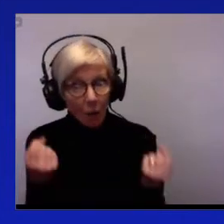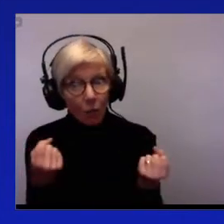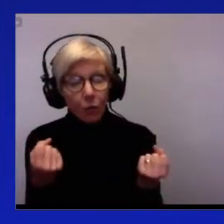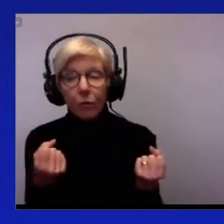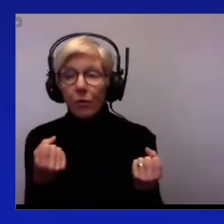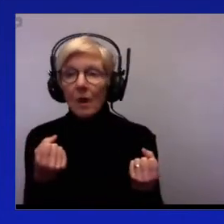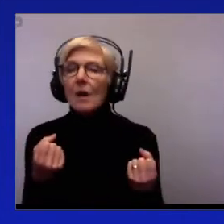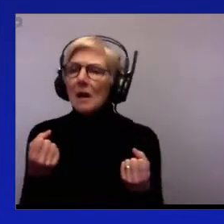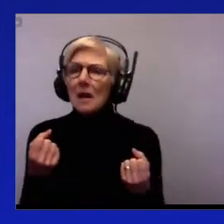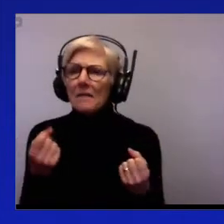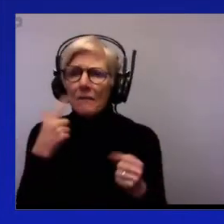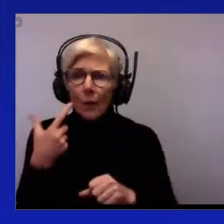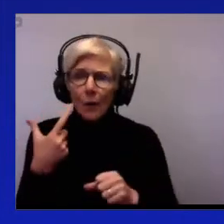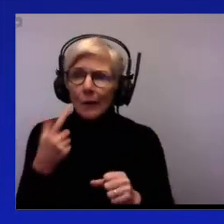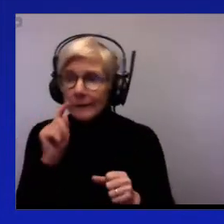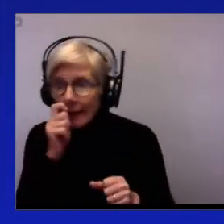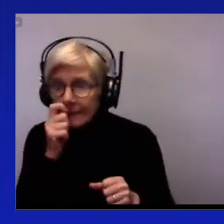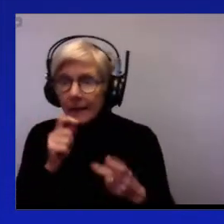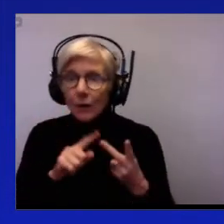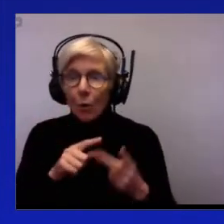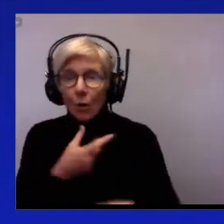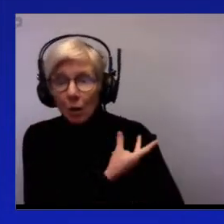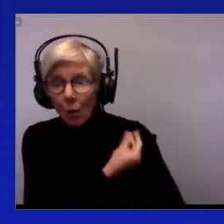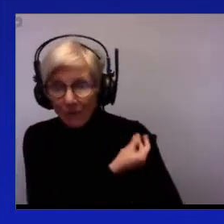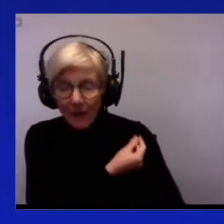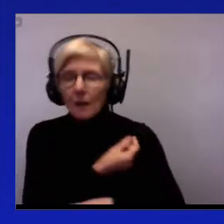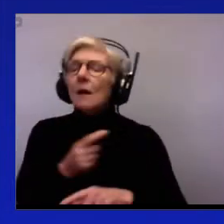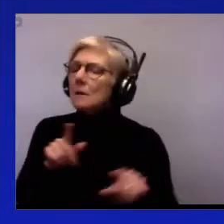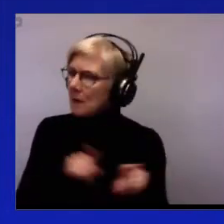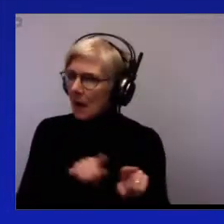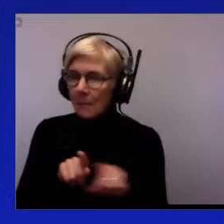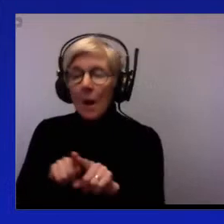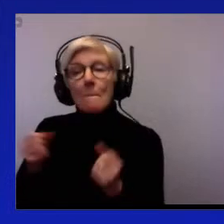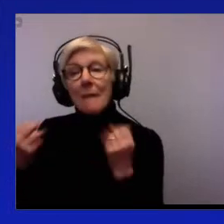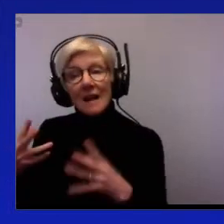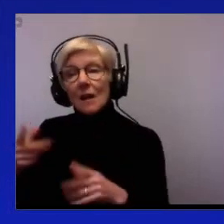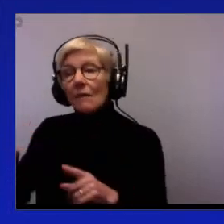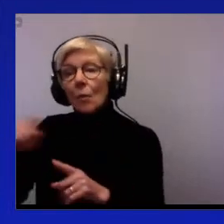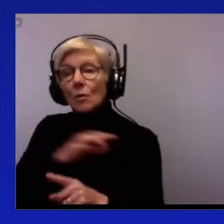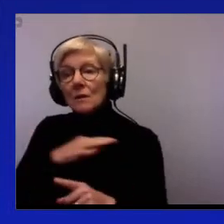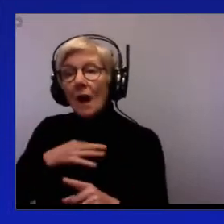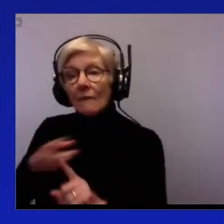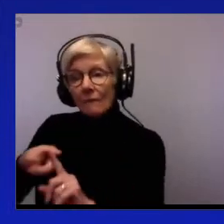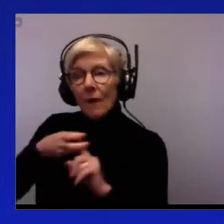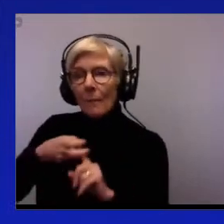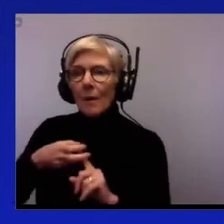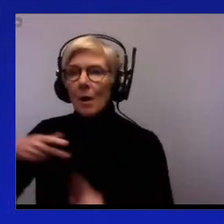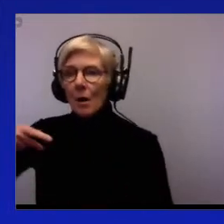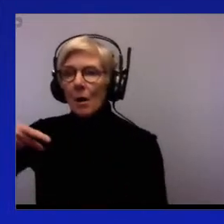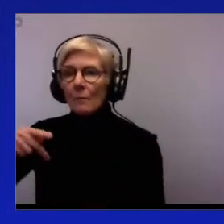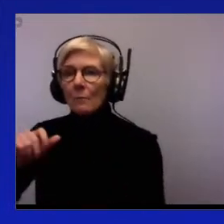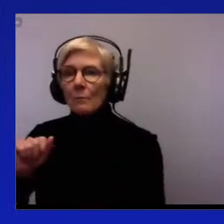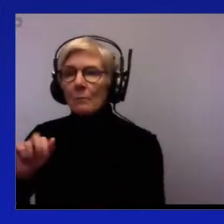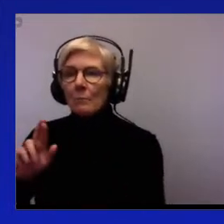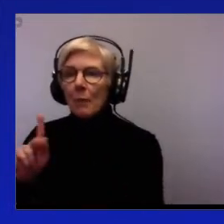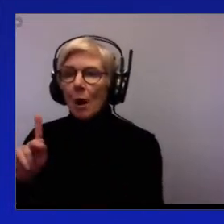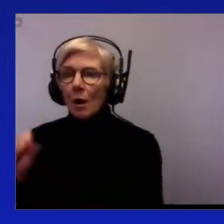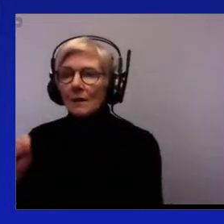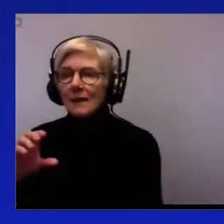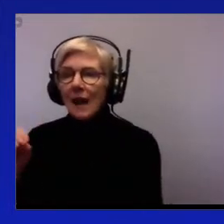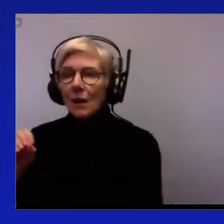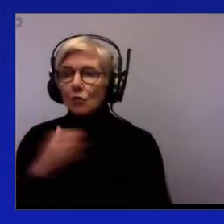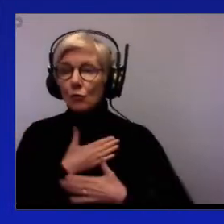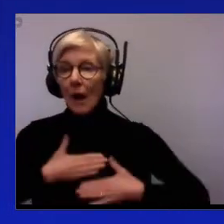be very similar to this, have come from our Parks and Recs team and Dan's team, because a lot of those services have been shut